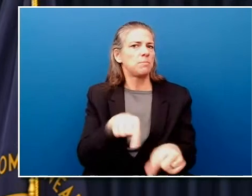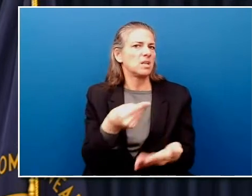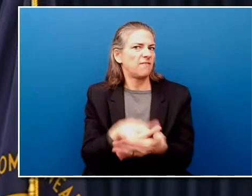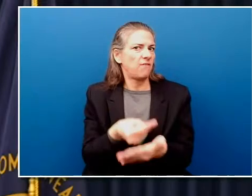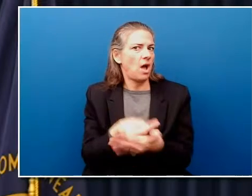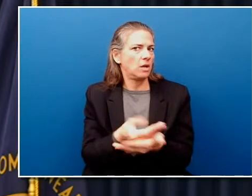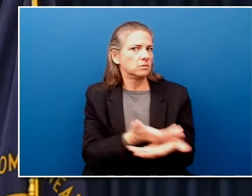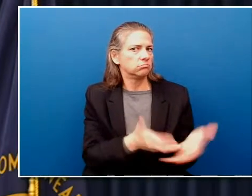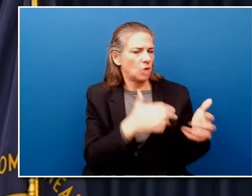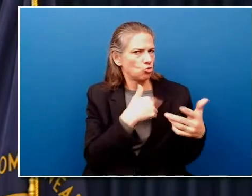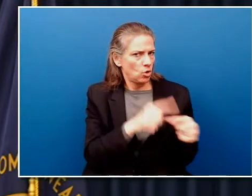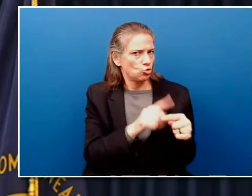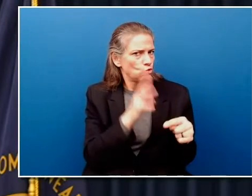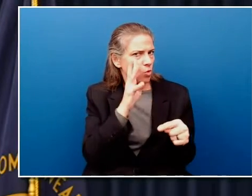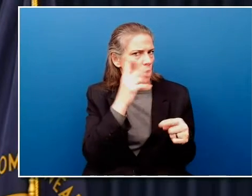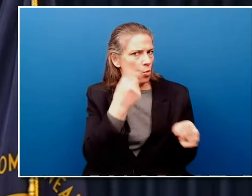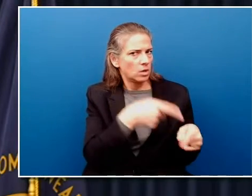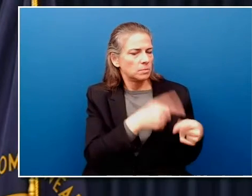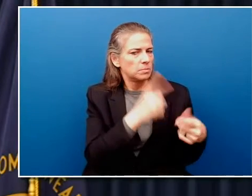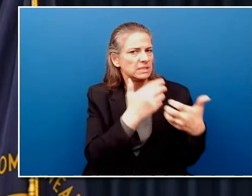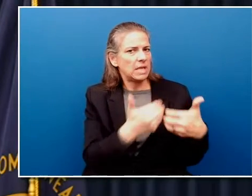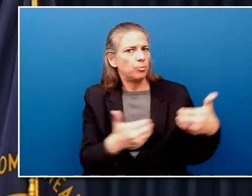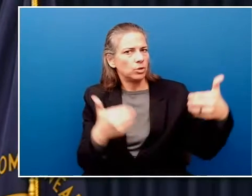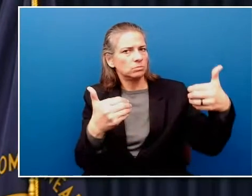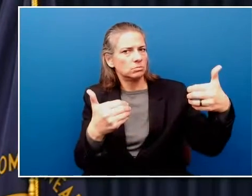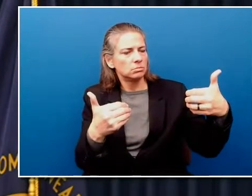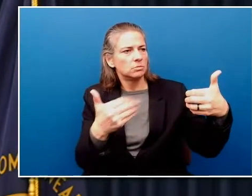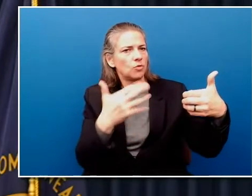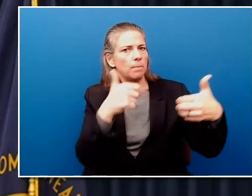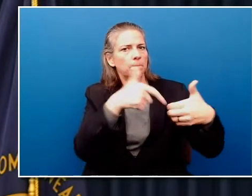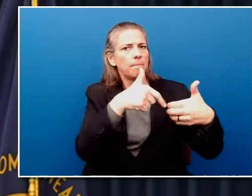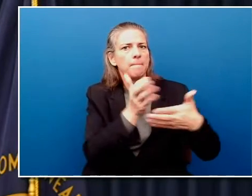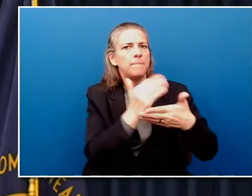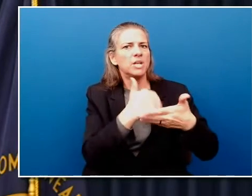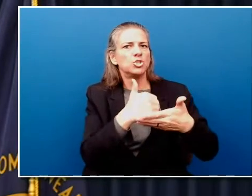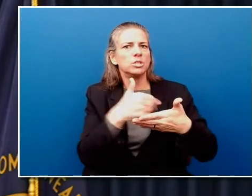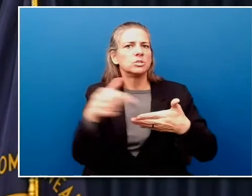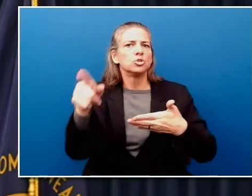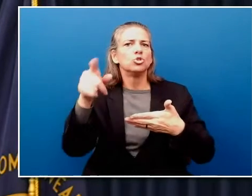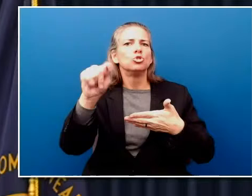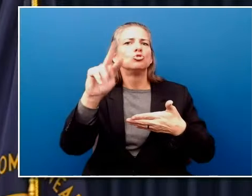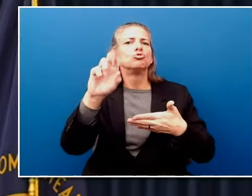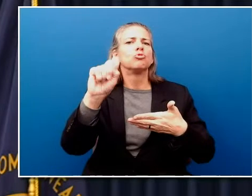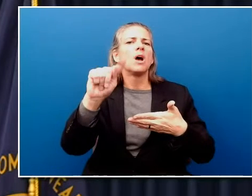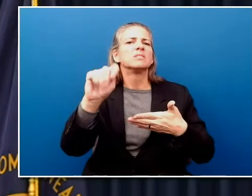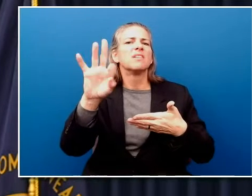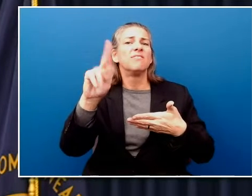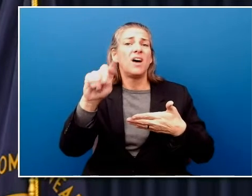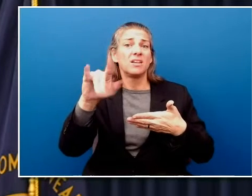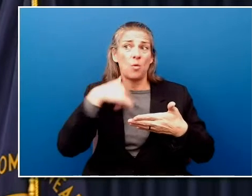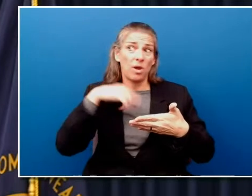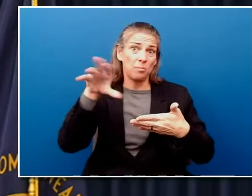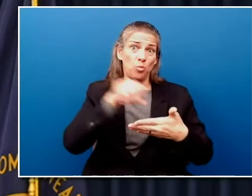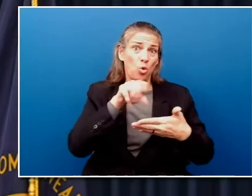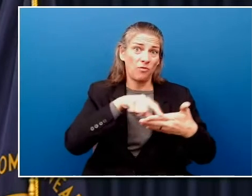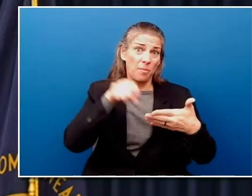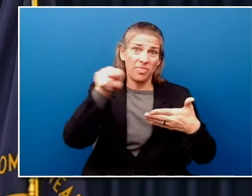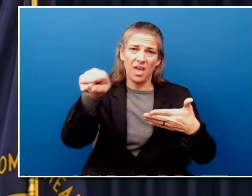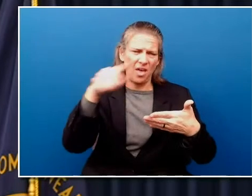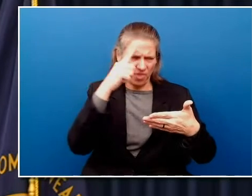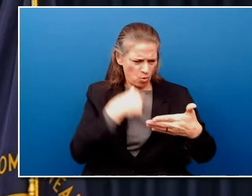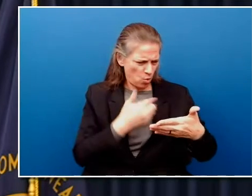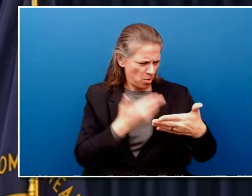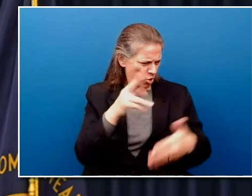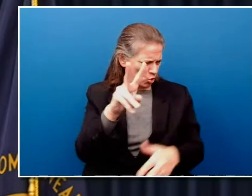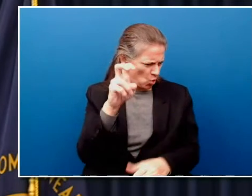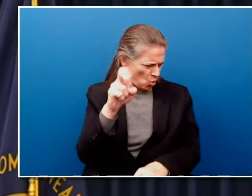that it would be separate from the budget reserve trust fund where we take it from. And I think we had recommended $200 or $300